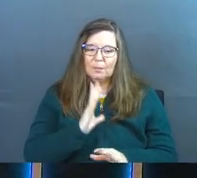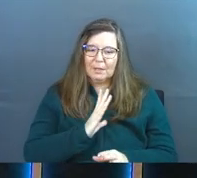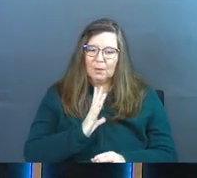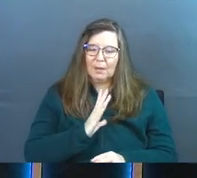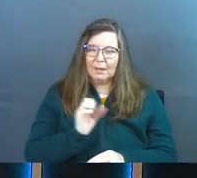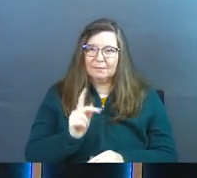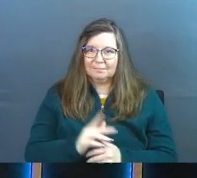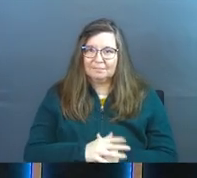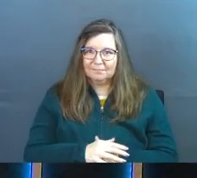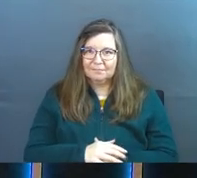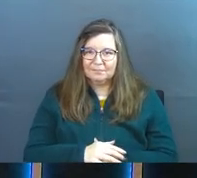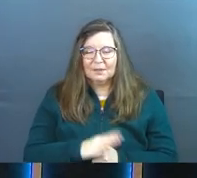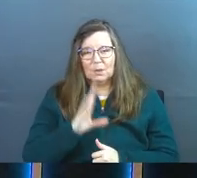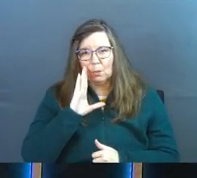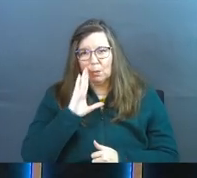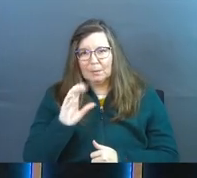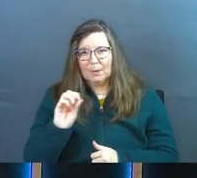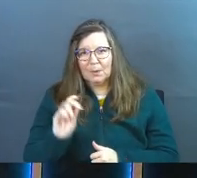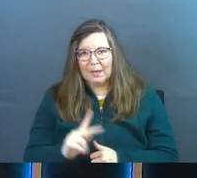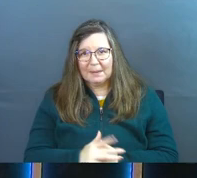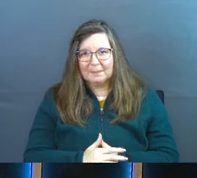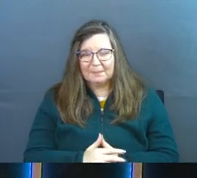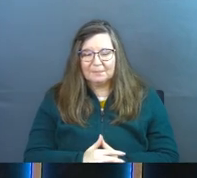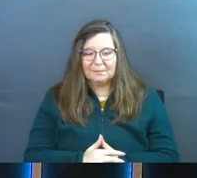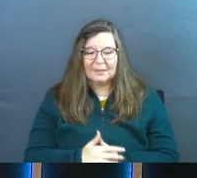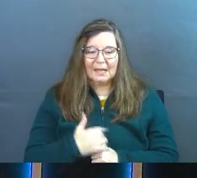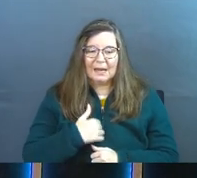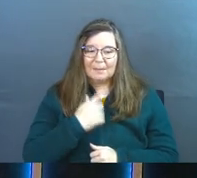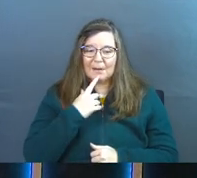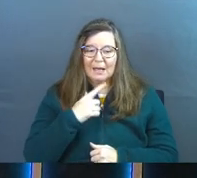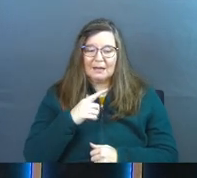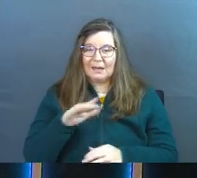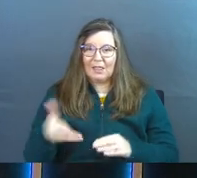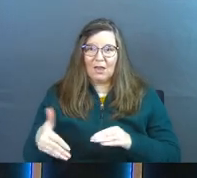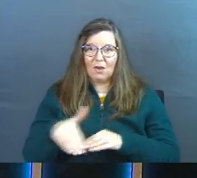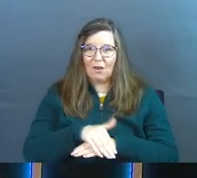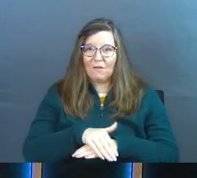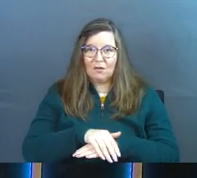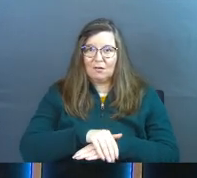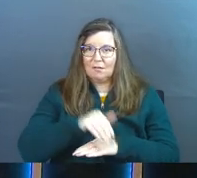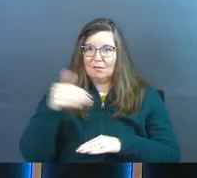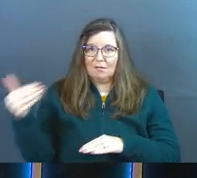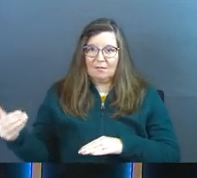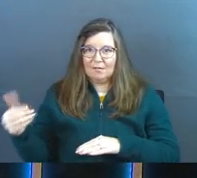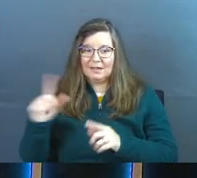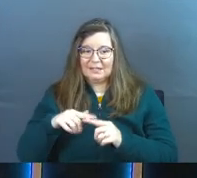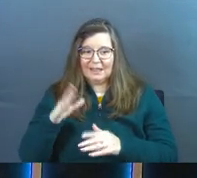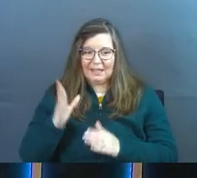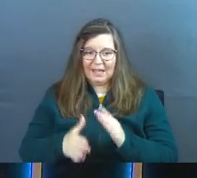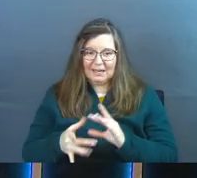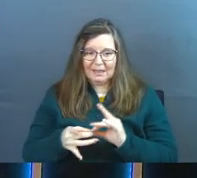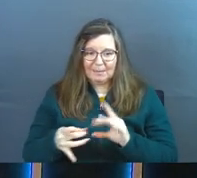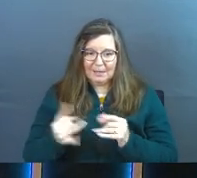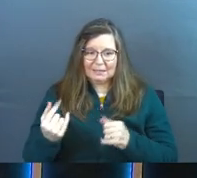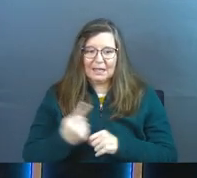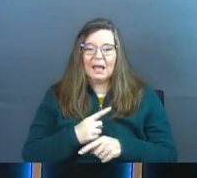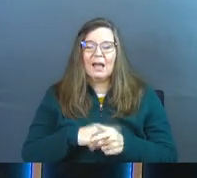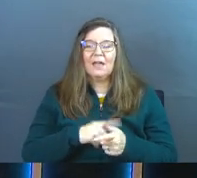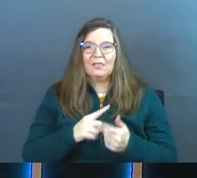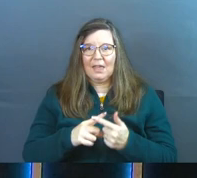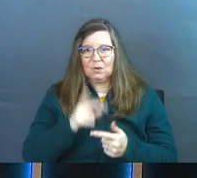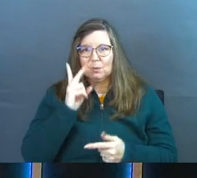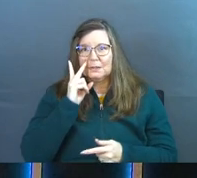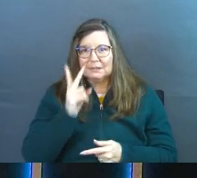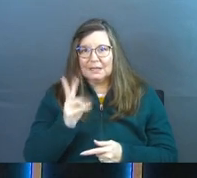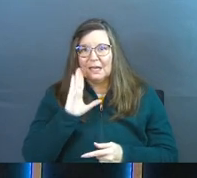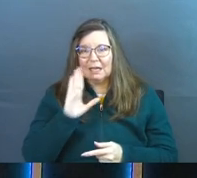okay. You're going to be okay. And I'm not going to take that cover off until the end of the message today, and then you'll see